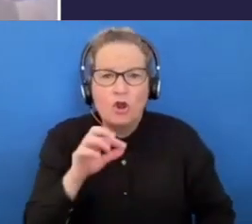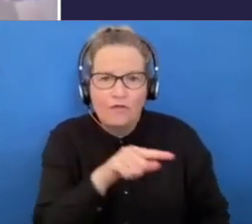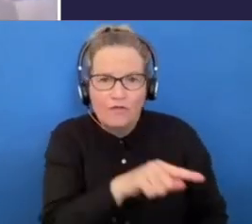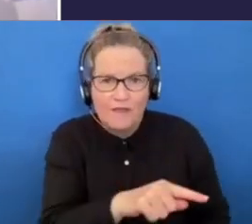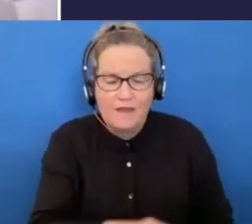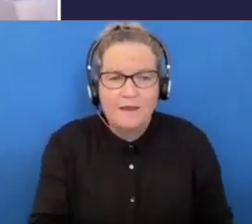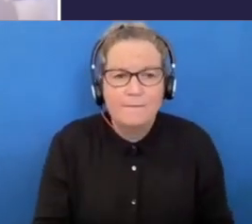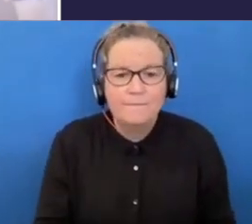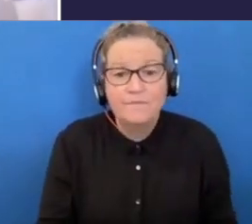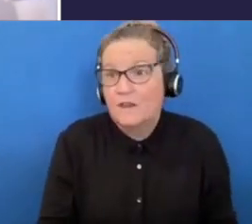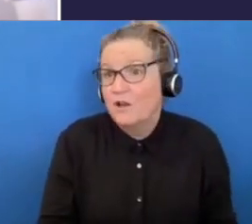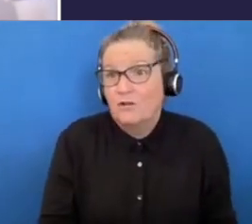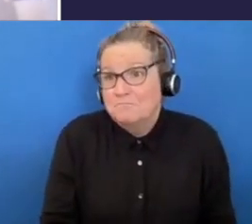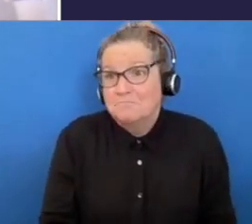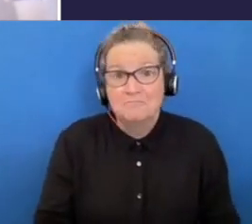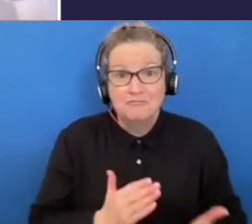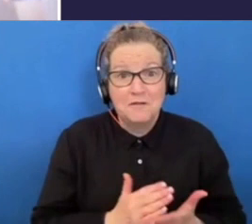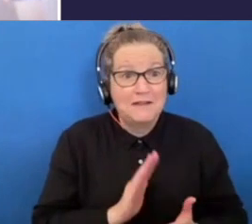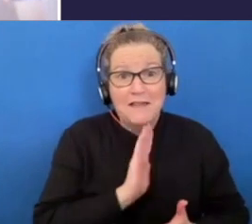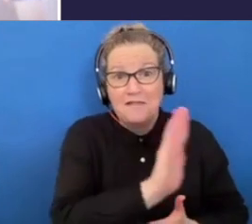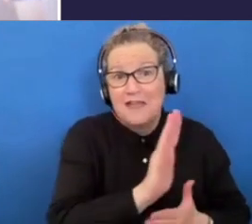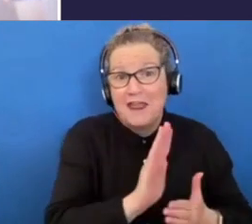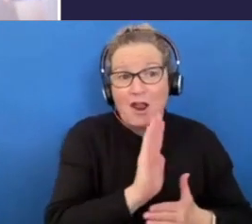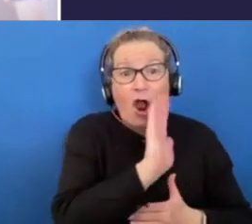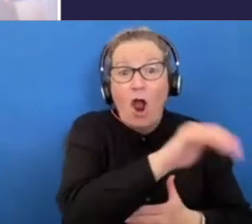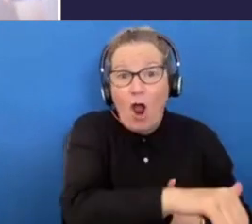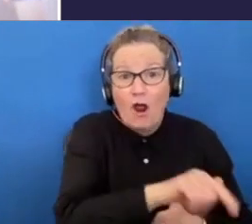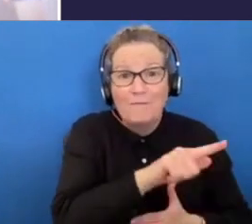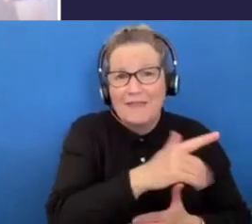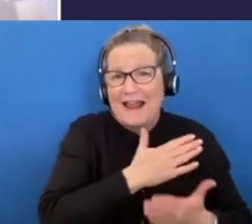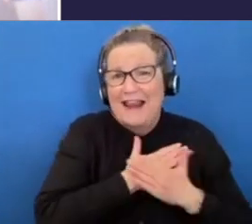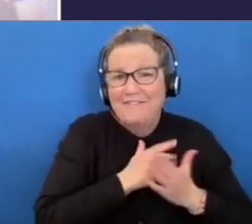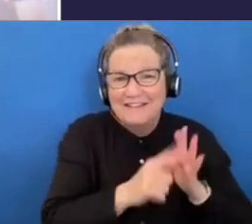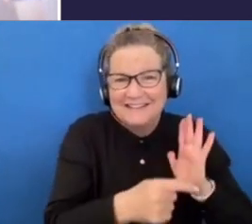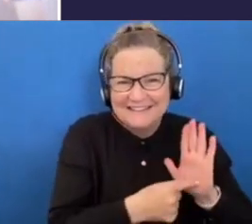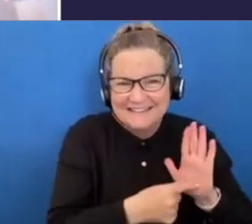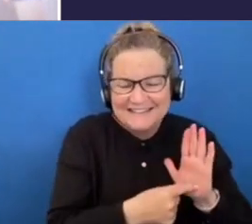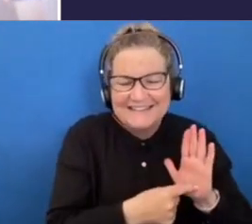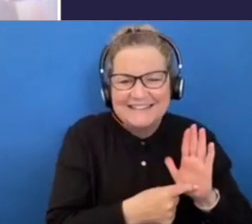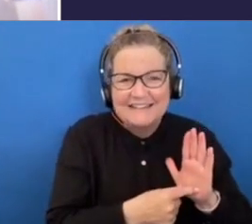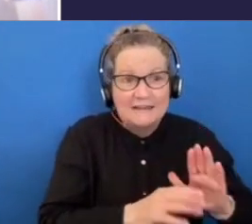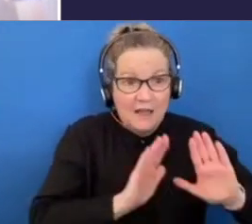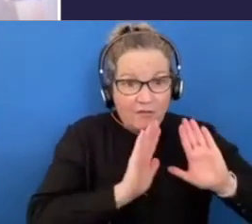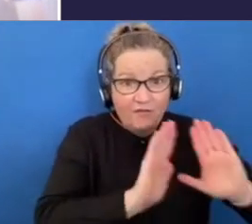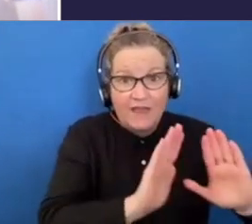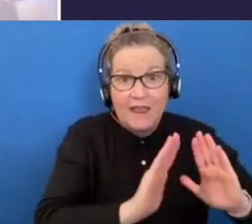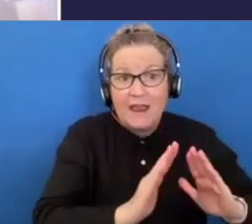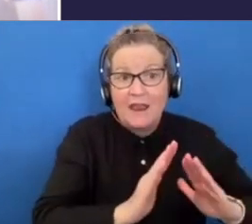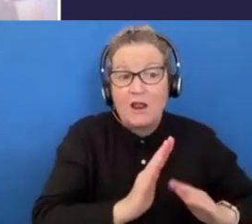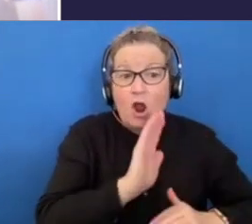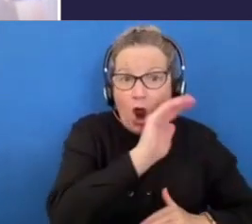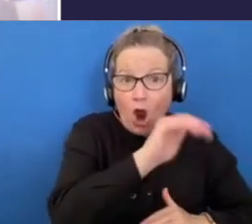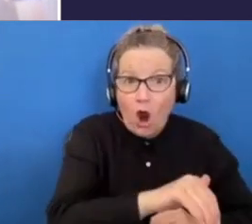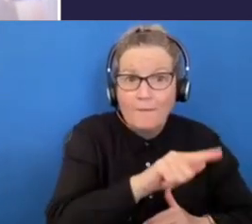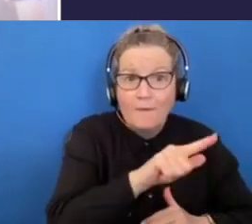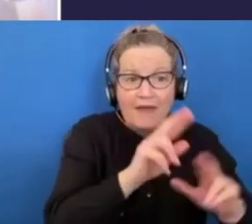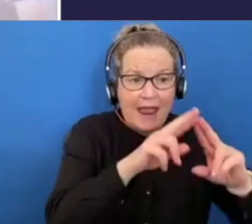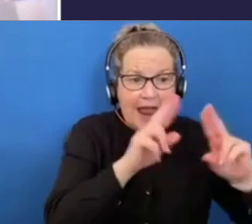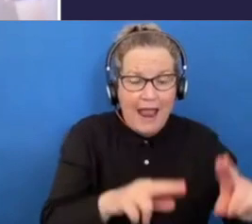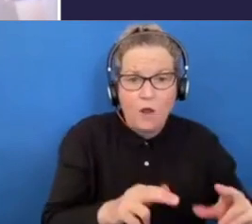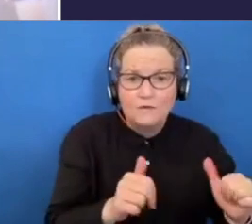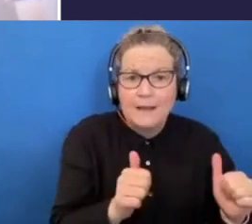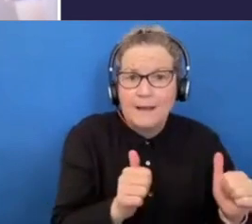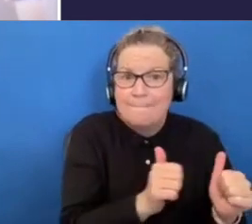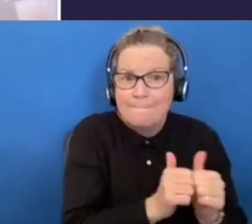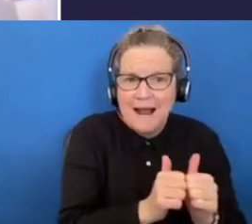their home, and they love being there. So as it is their home and they are housemates and it's not just a paid role, they